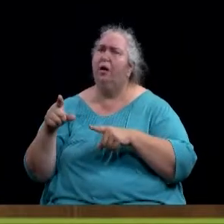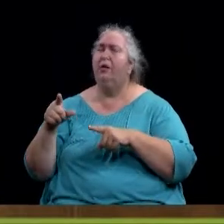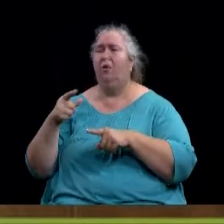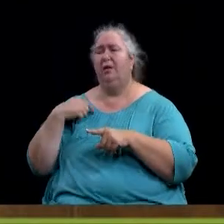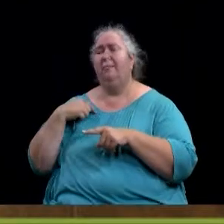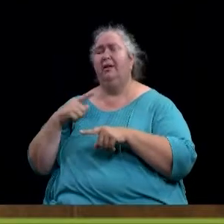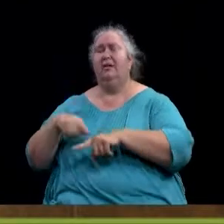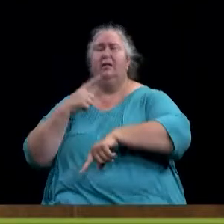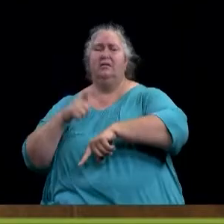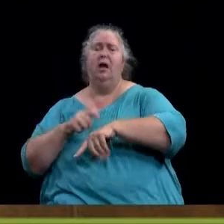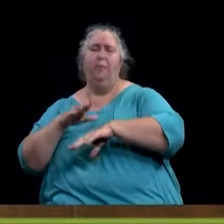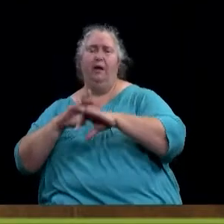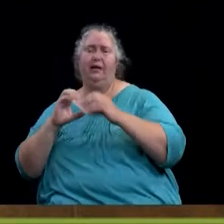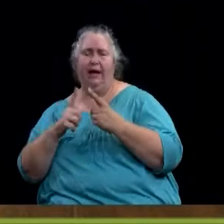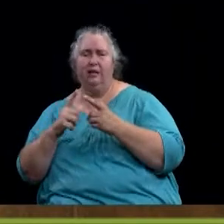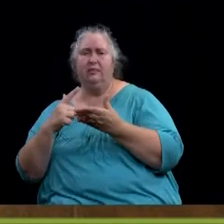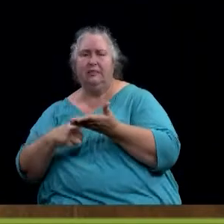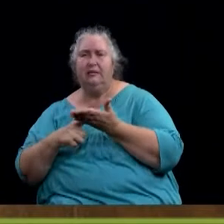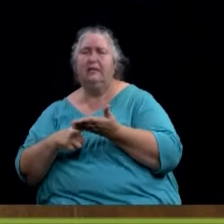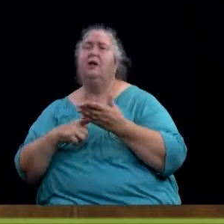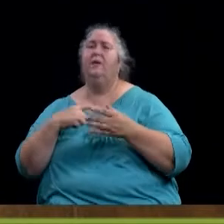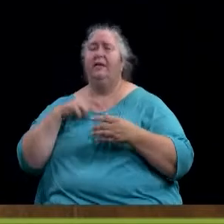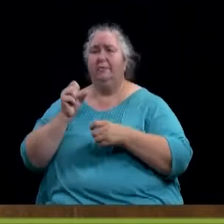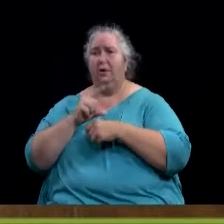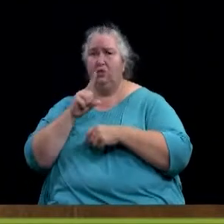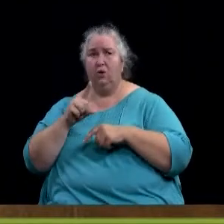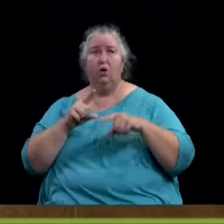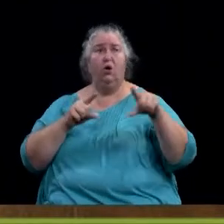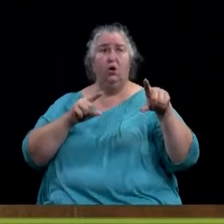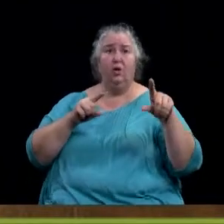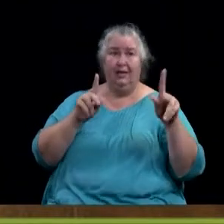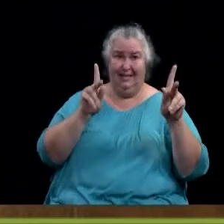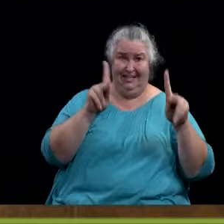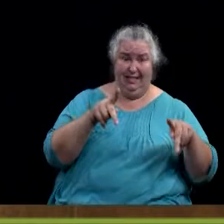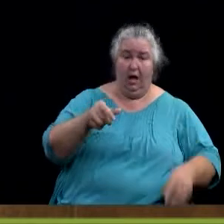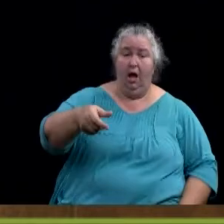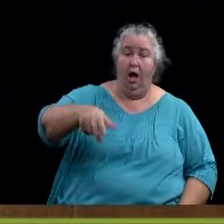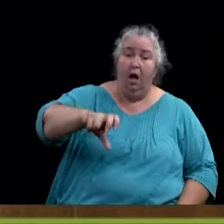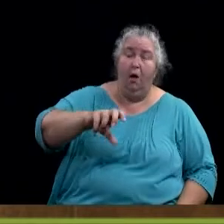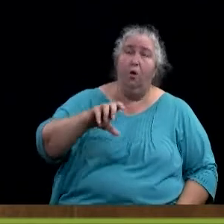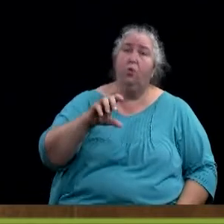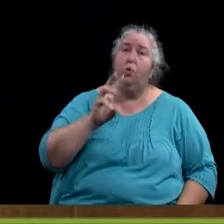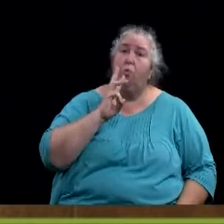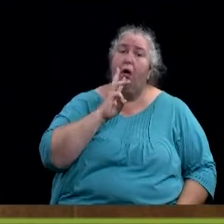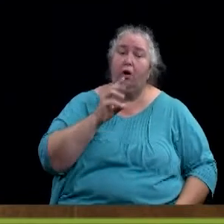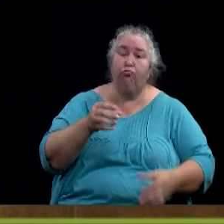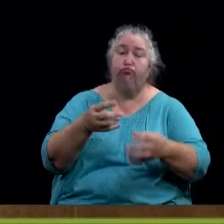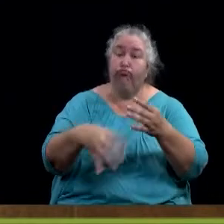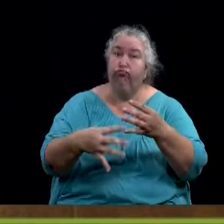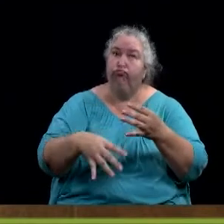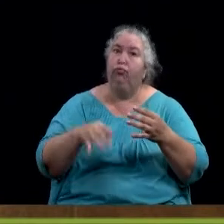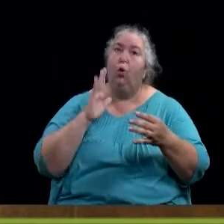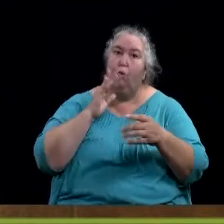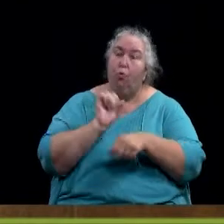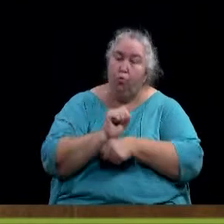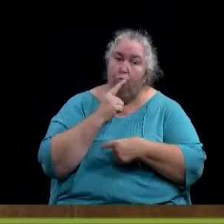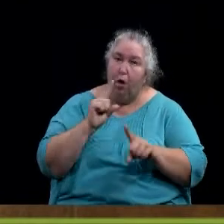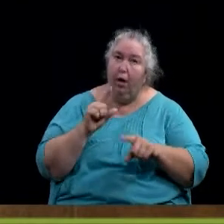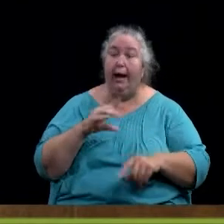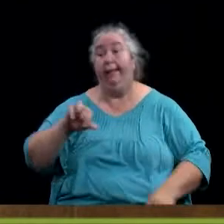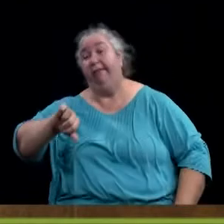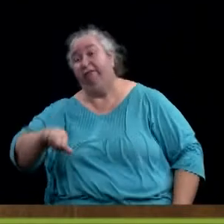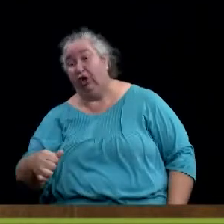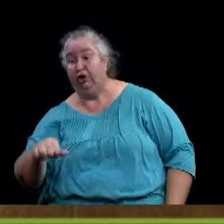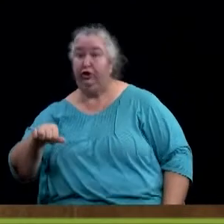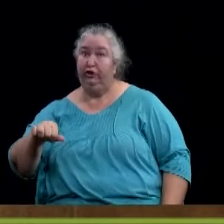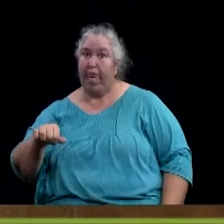the water on, it comes on. When they flush the commode, it works. So these are two very important projects out there as we redo those lift